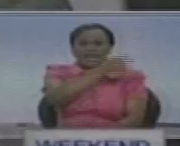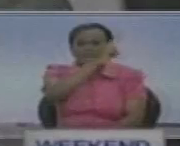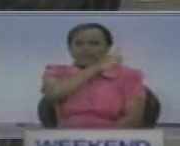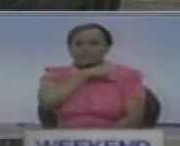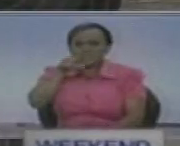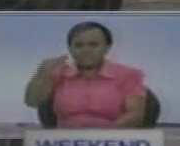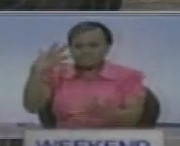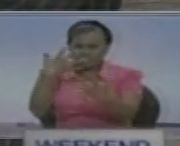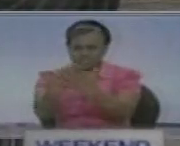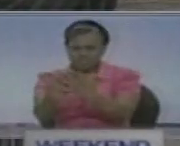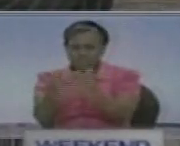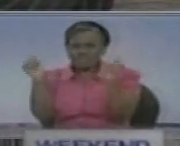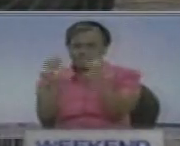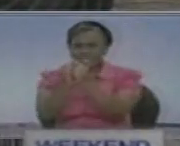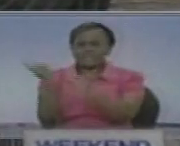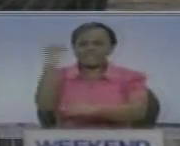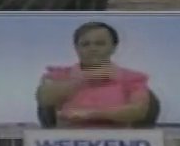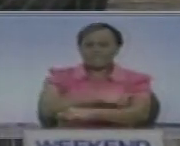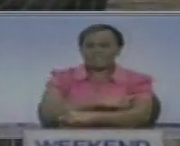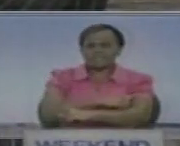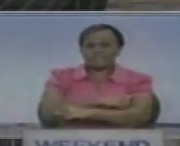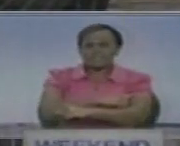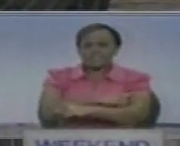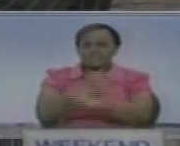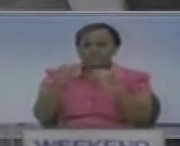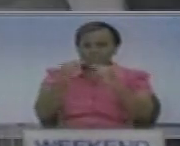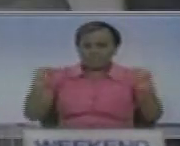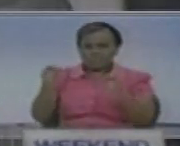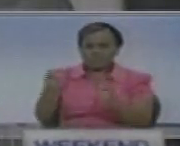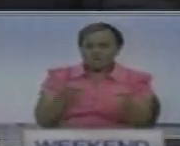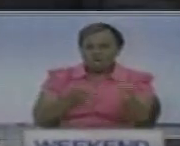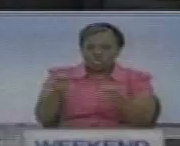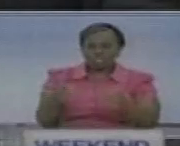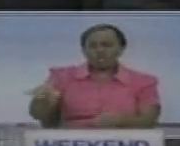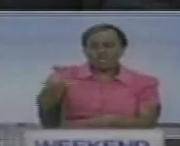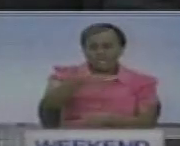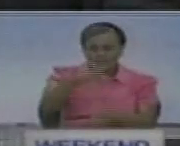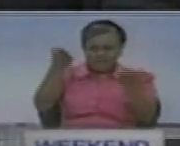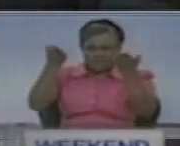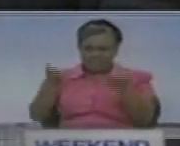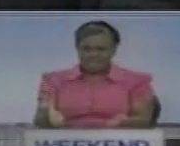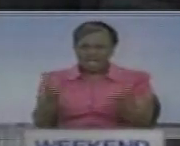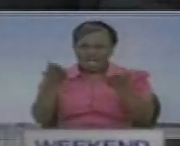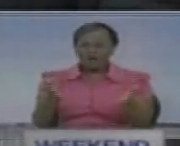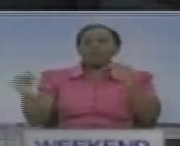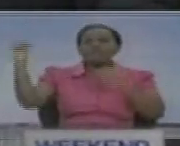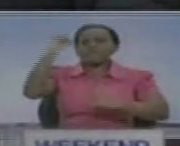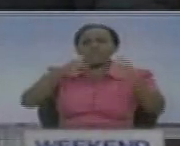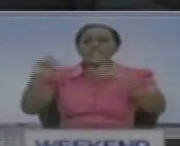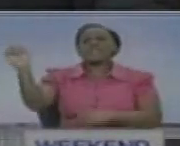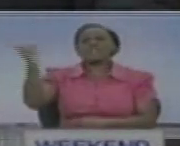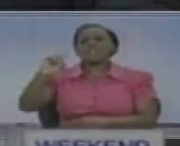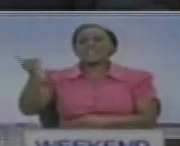been held for the last 10 days in rebel-controlled territory. And now the Foreign Affairs Cabinet